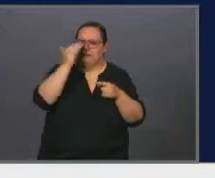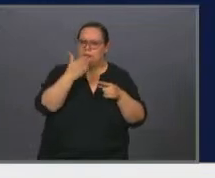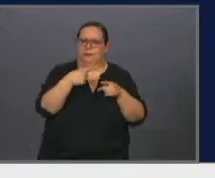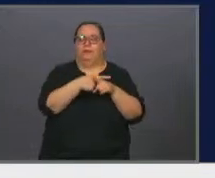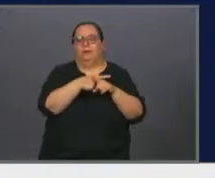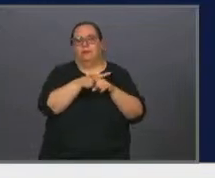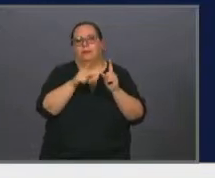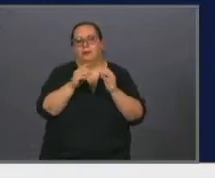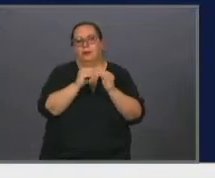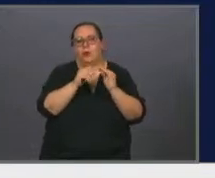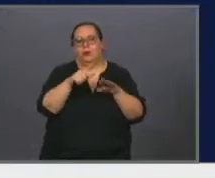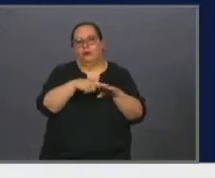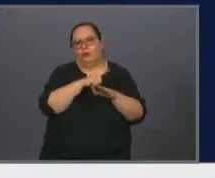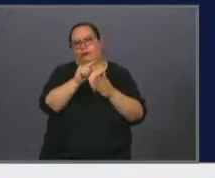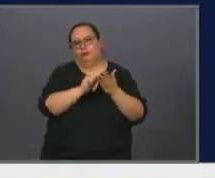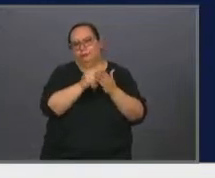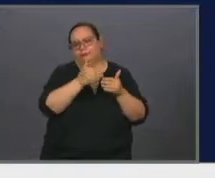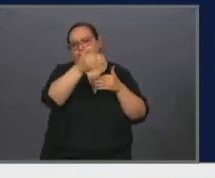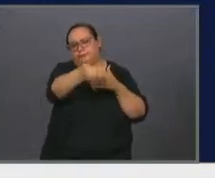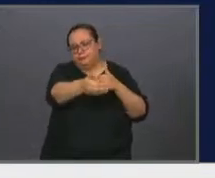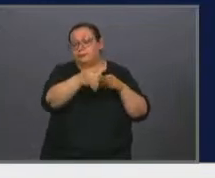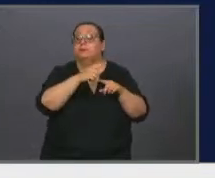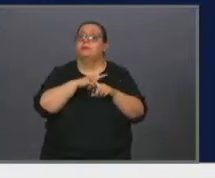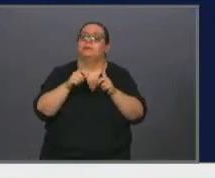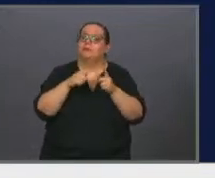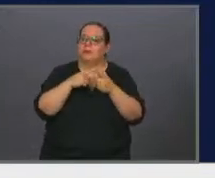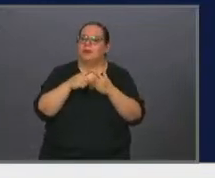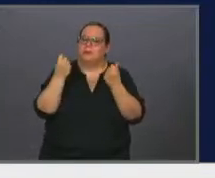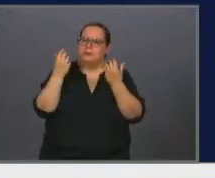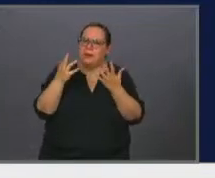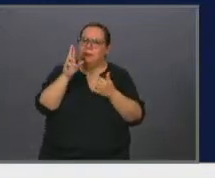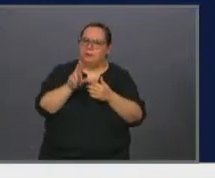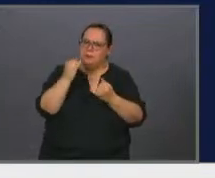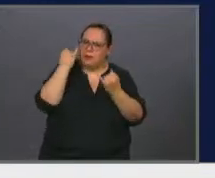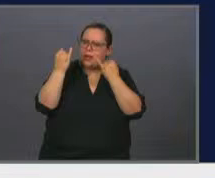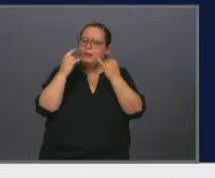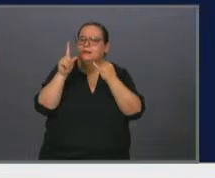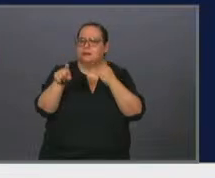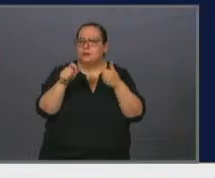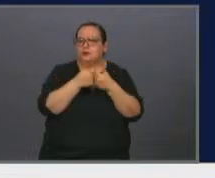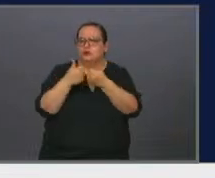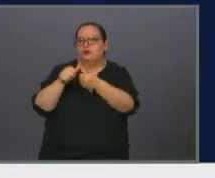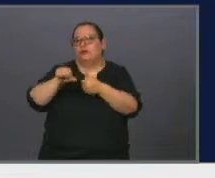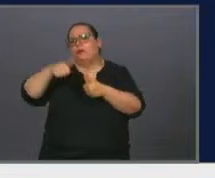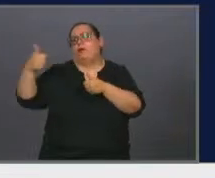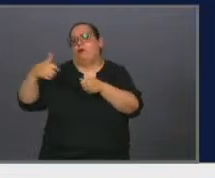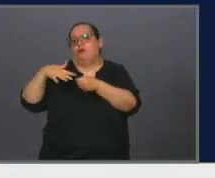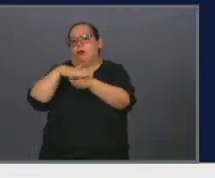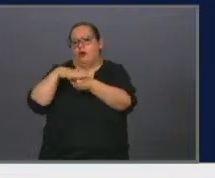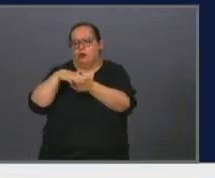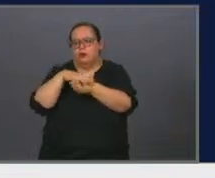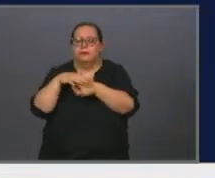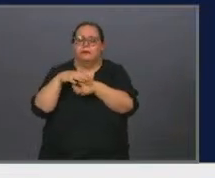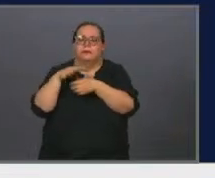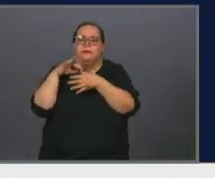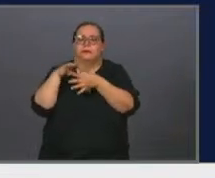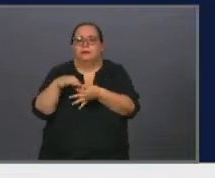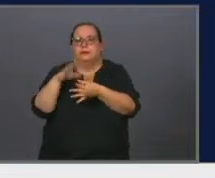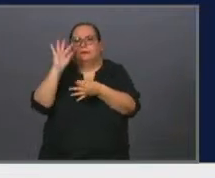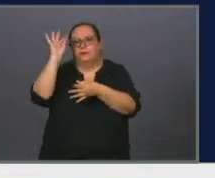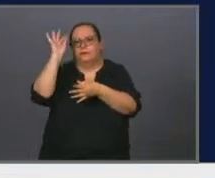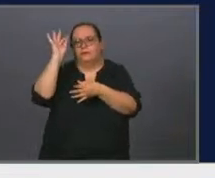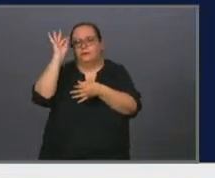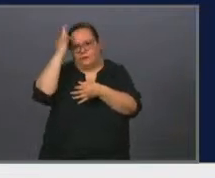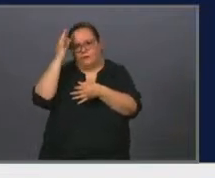to challenge a lot of Republican ideas in other areas regarding